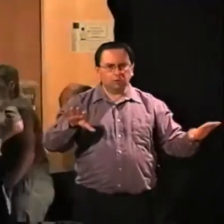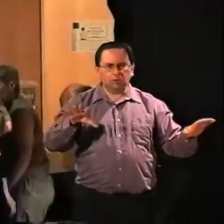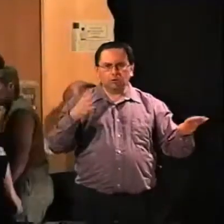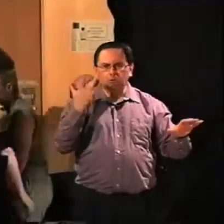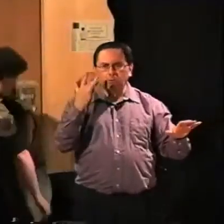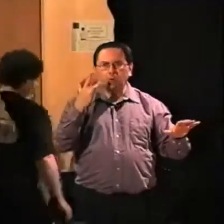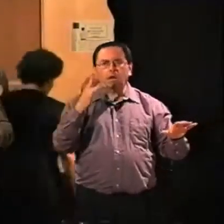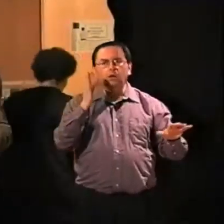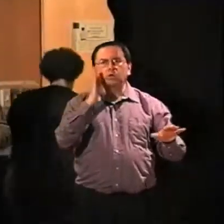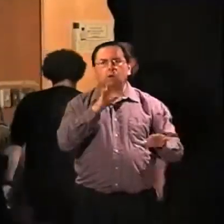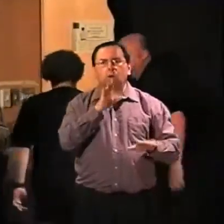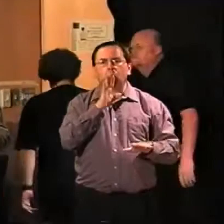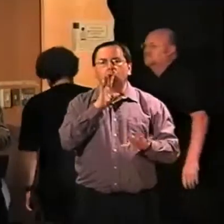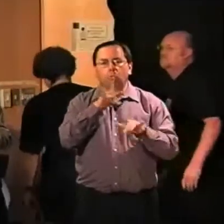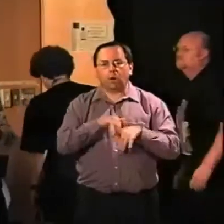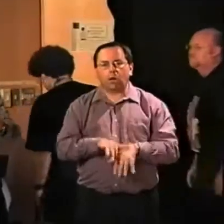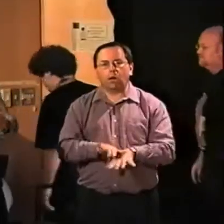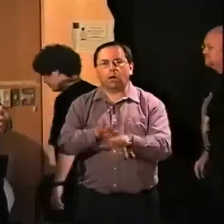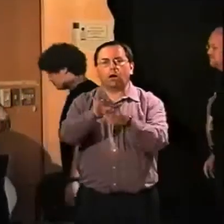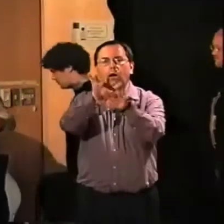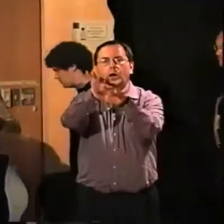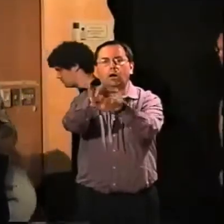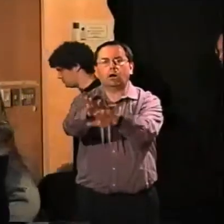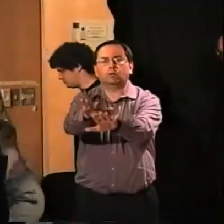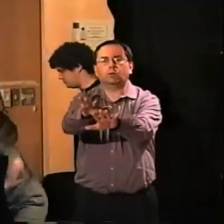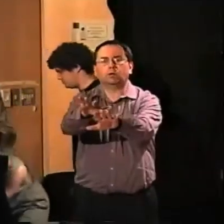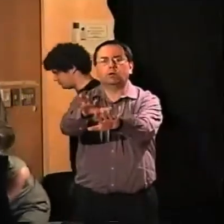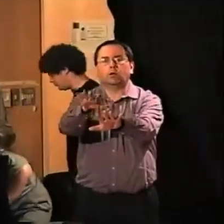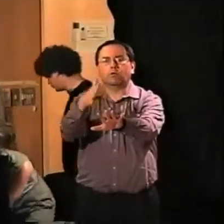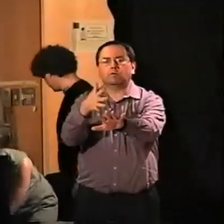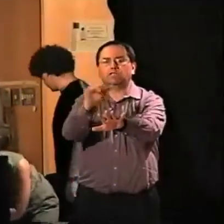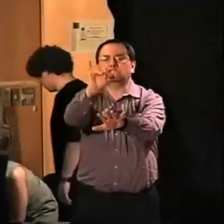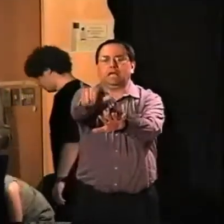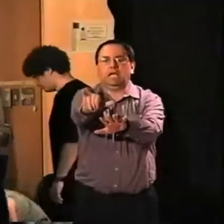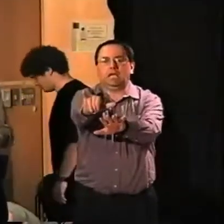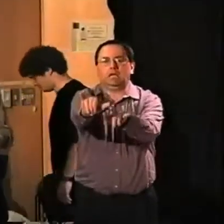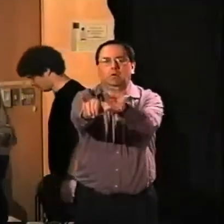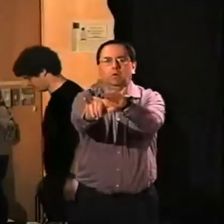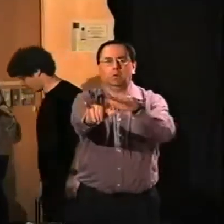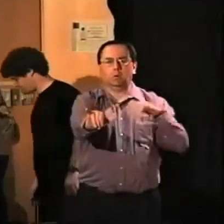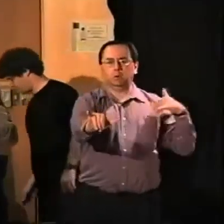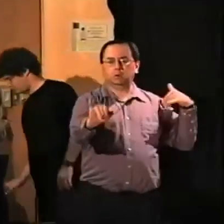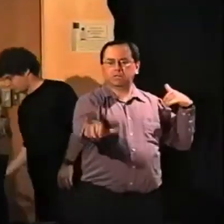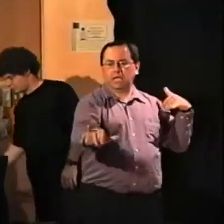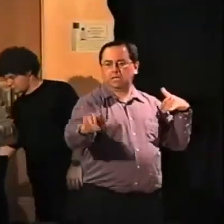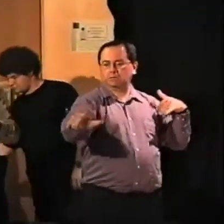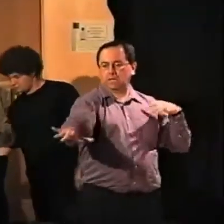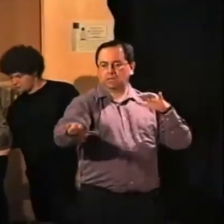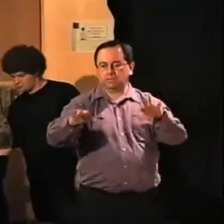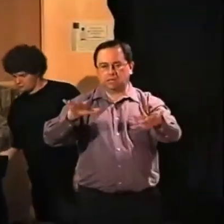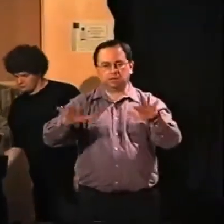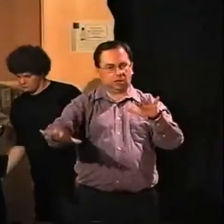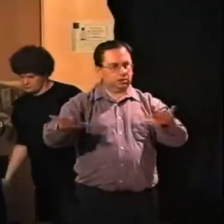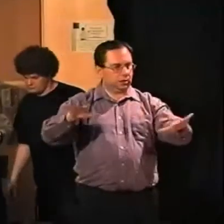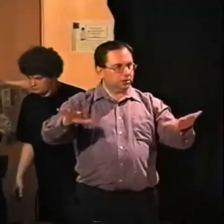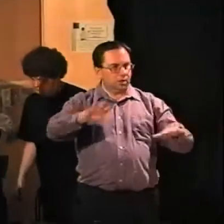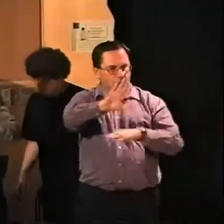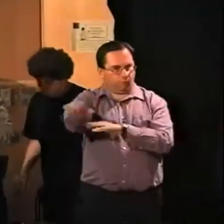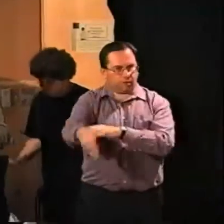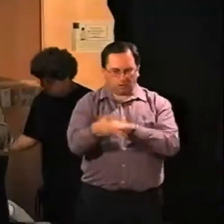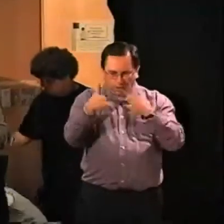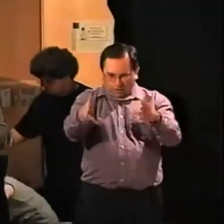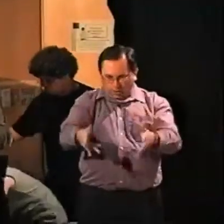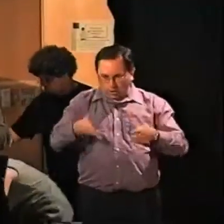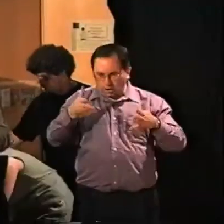is that the tide had come in overnight, and all these starfish had come up with the water. And now that the tide's gone out, a lot of these starfish were left